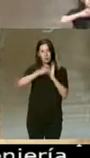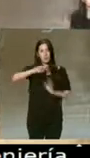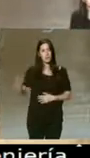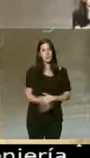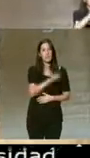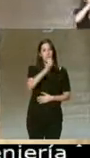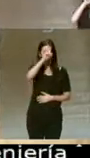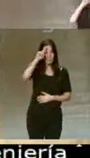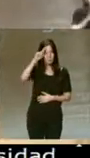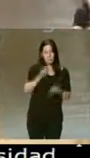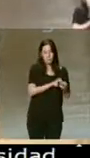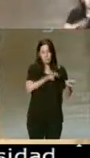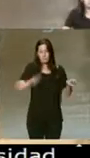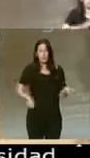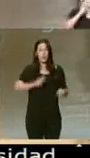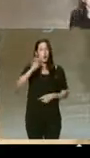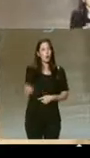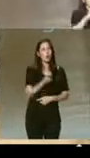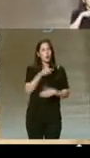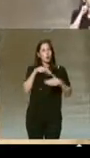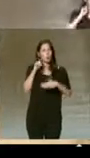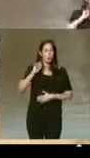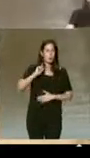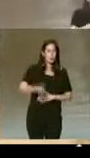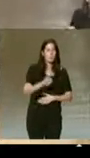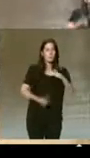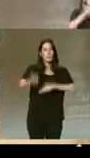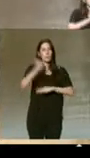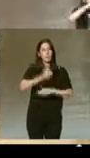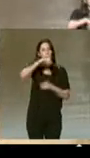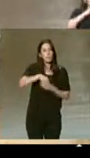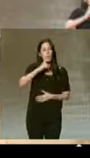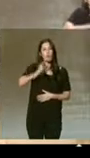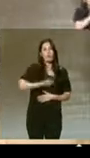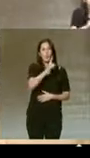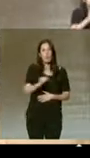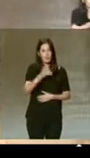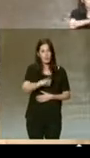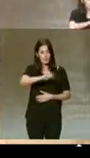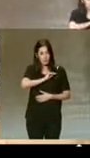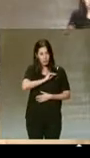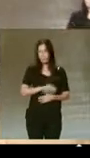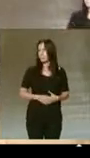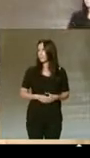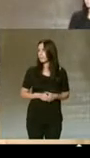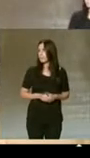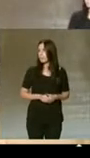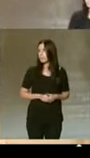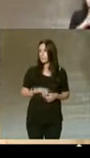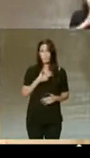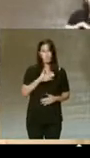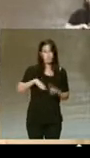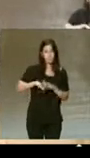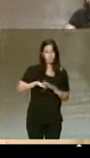University of Madrid. Next to him, Satur Torres, who is the Innovation Manager of the Vodafone Foundation